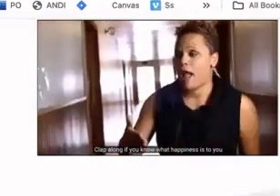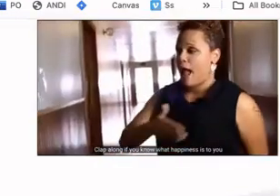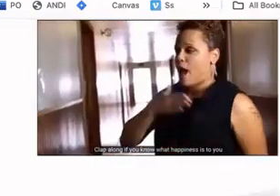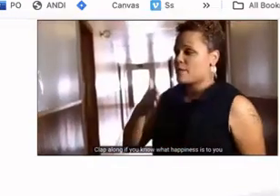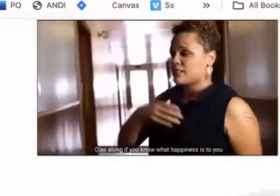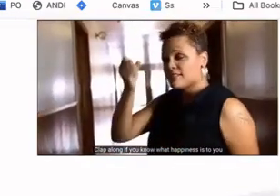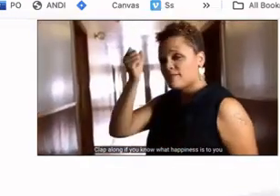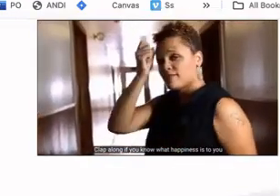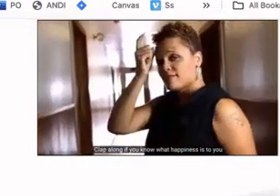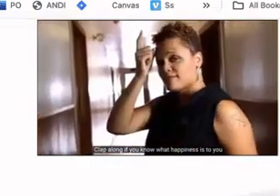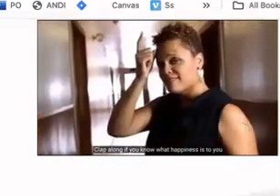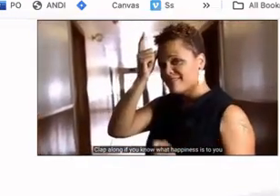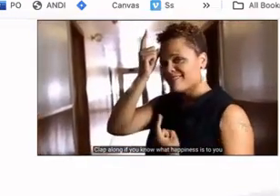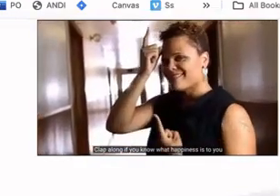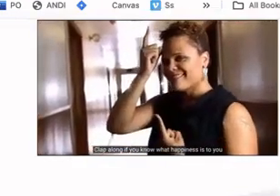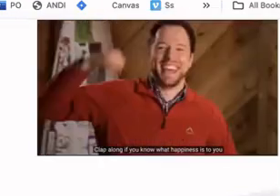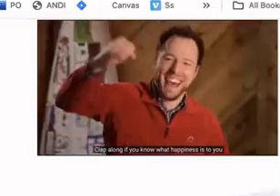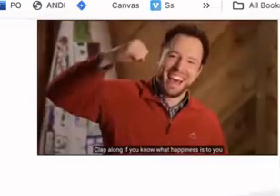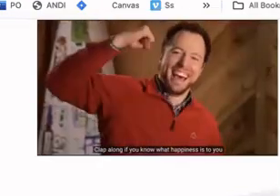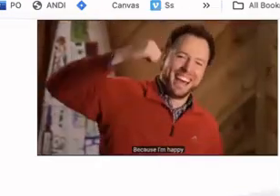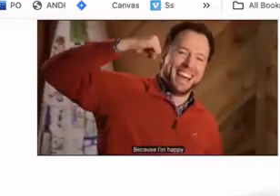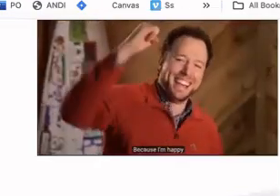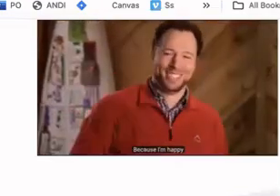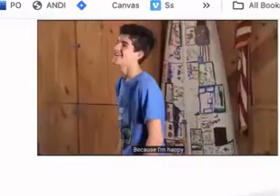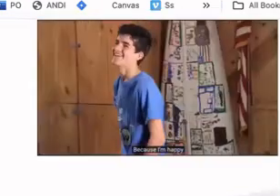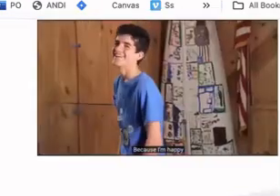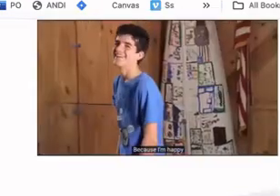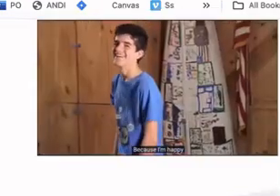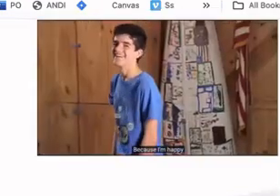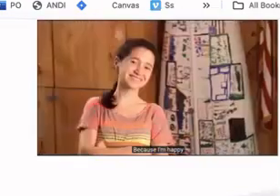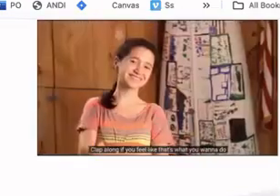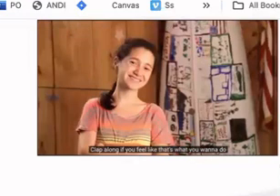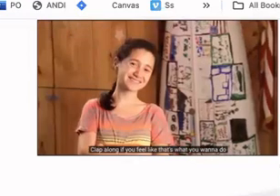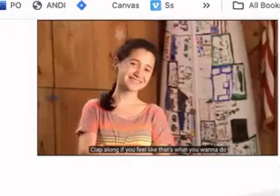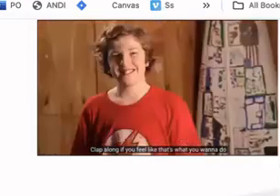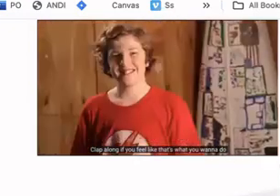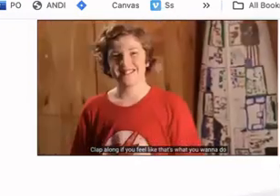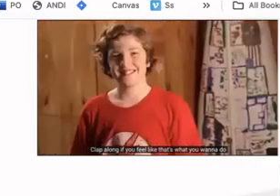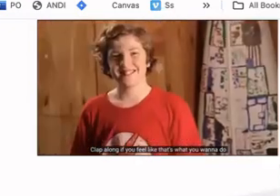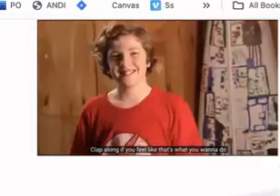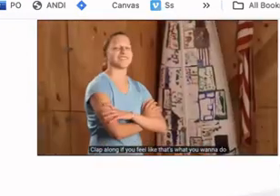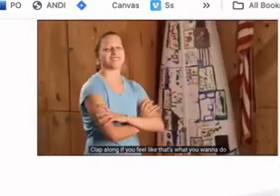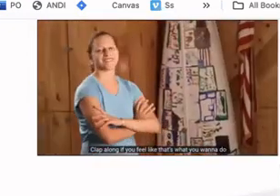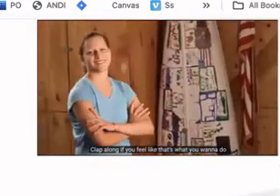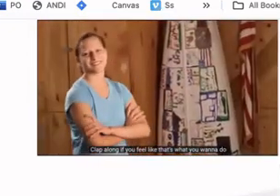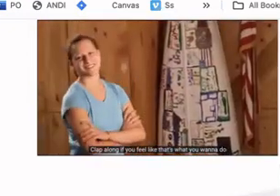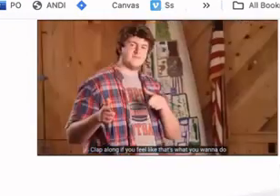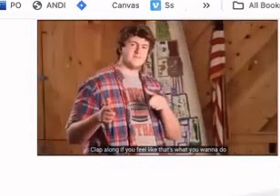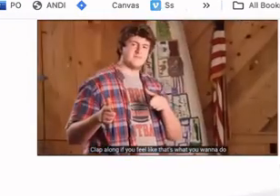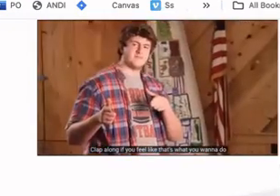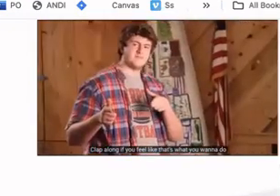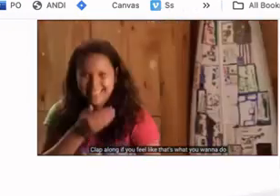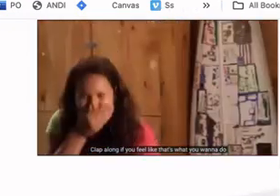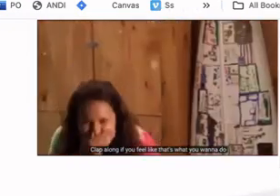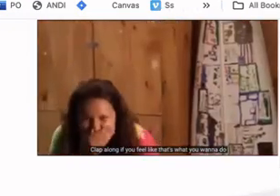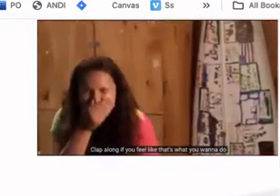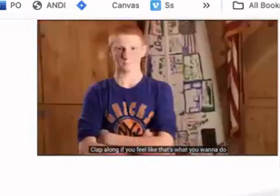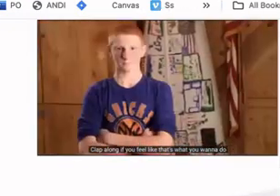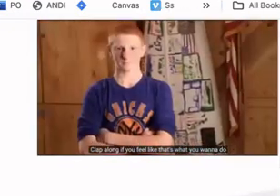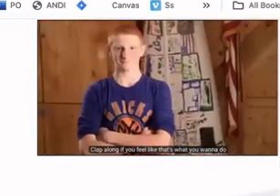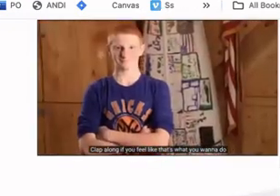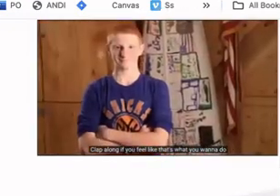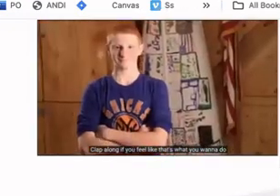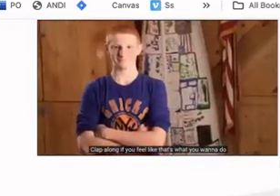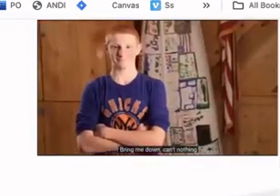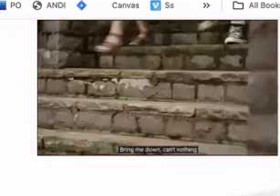know what happiness is to you. Clap along if you feel like that's what you